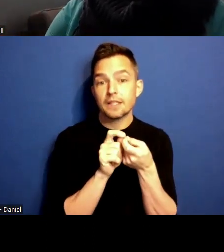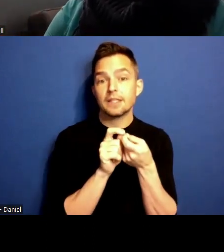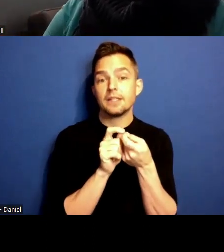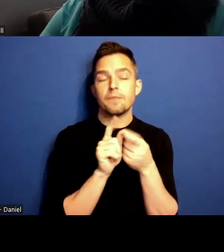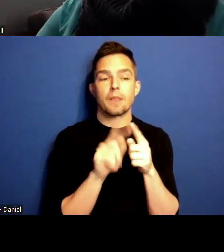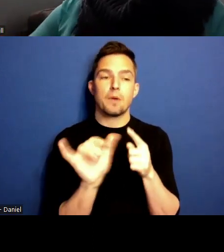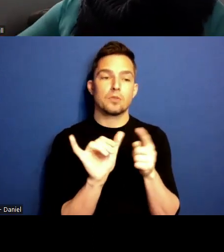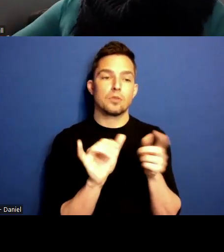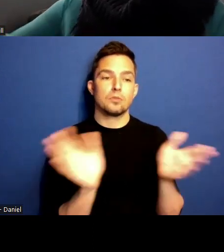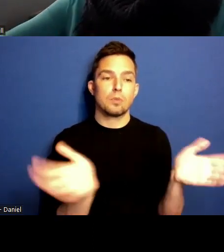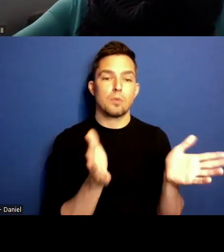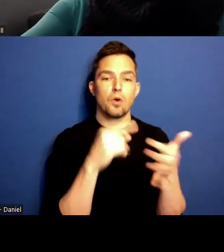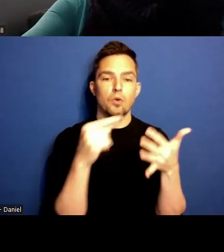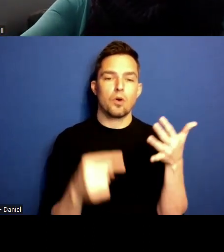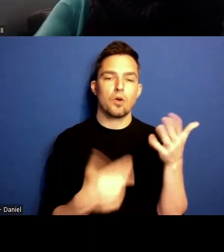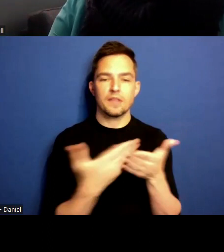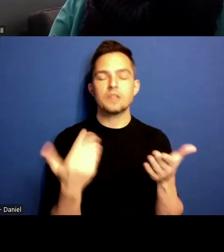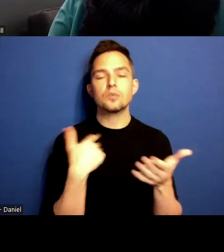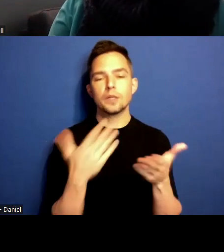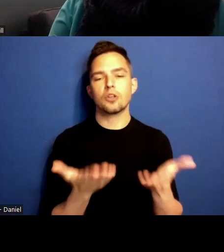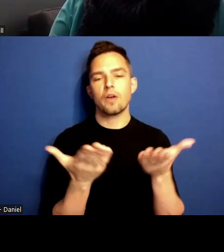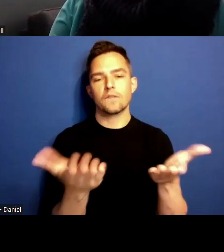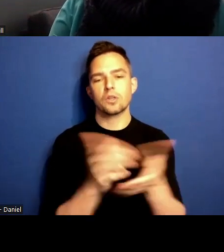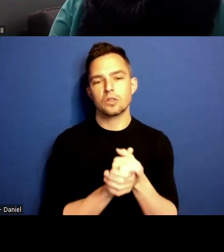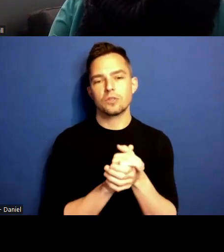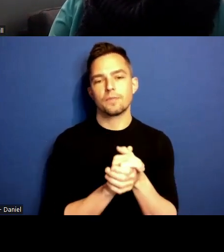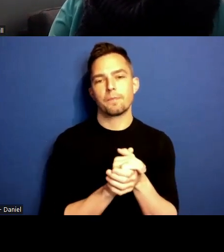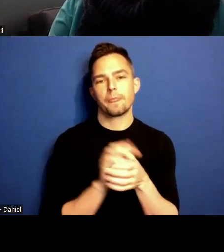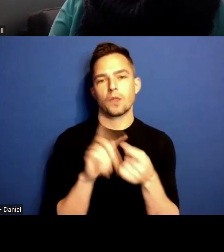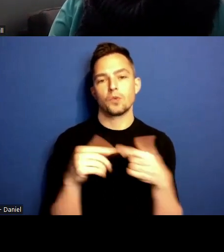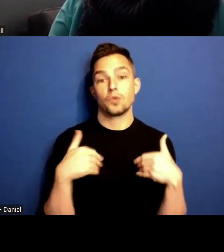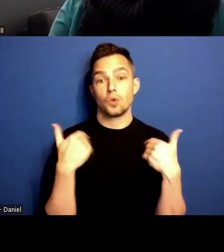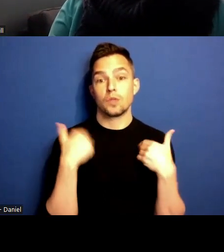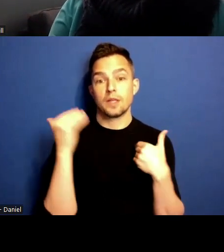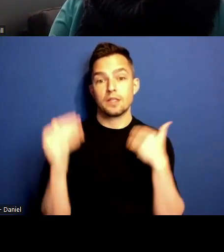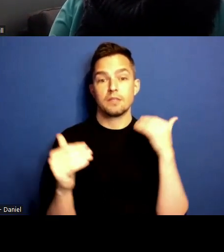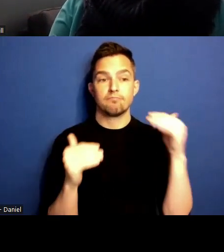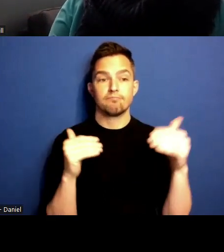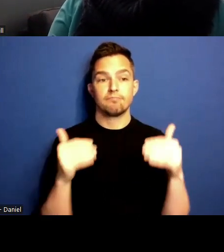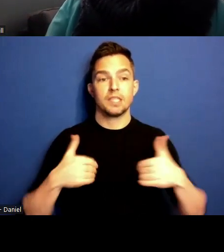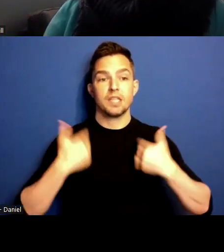all of the things that we can offer to youth and young adults.